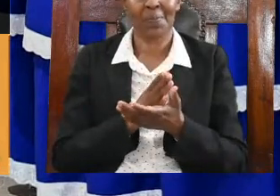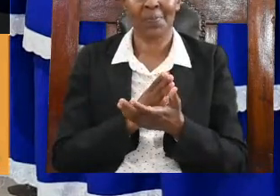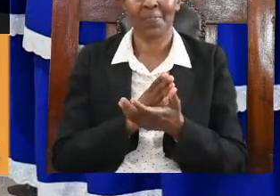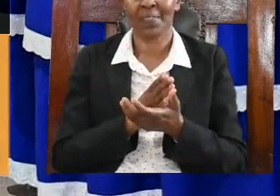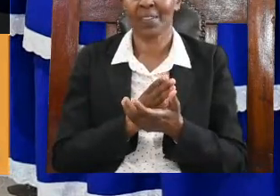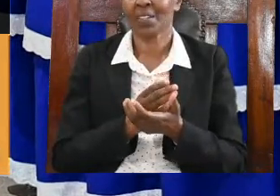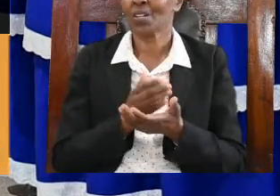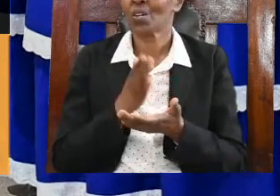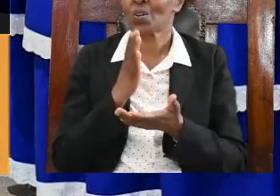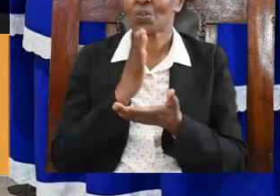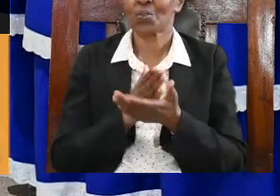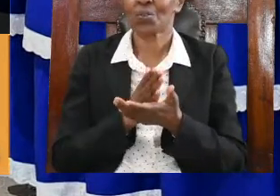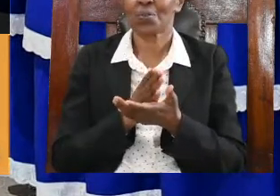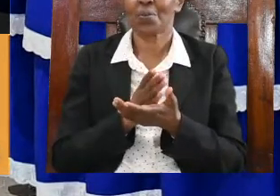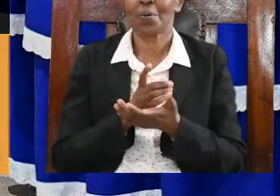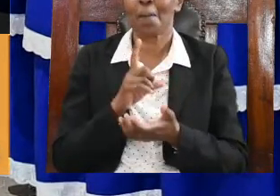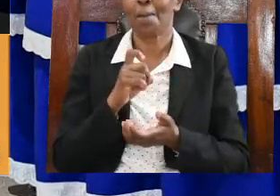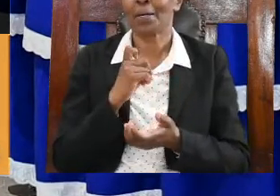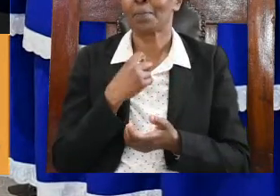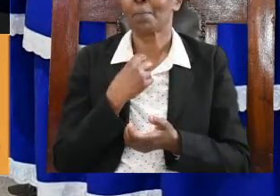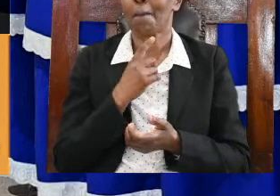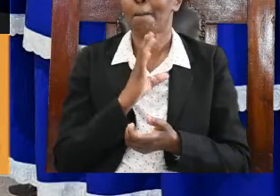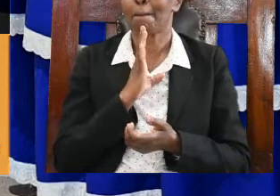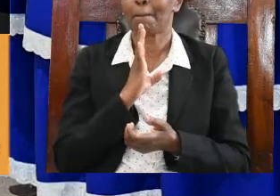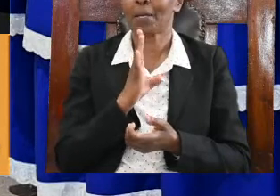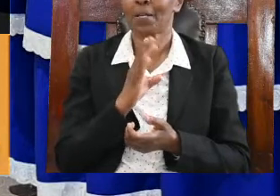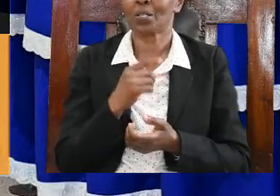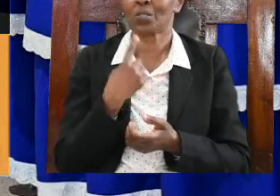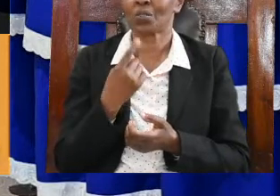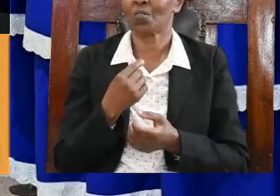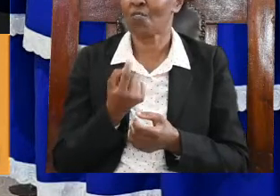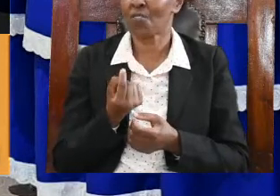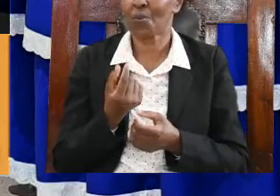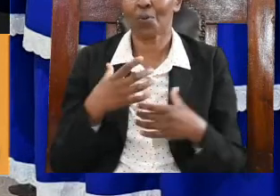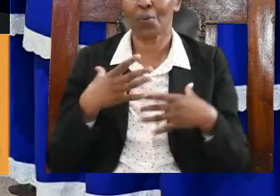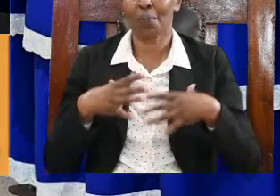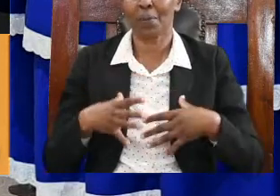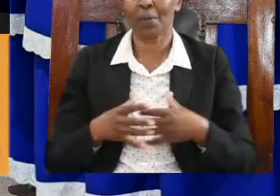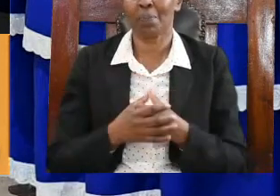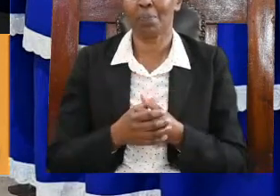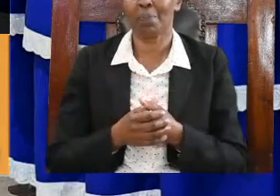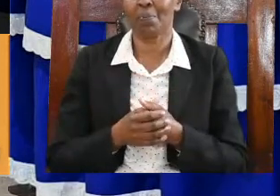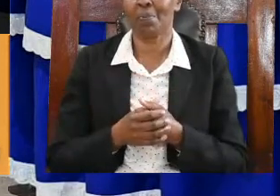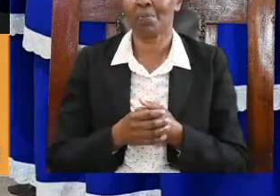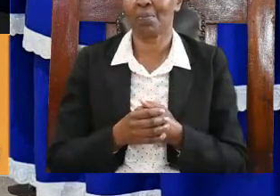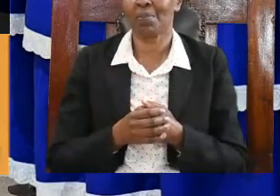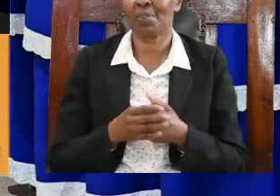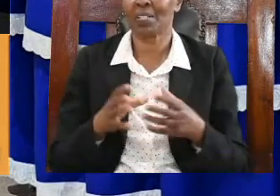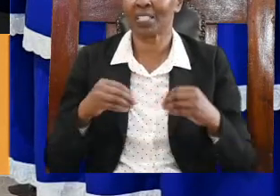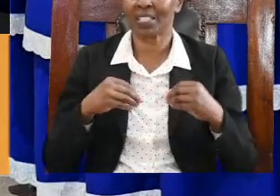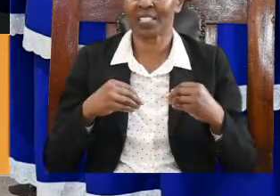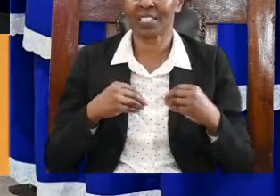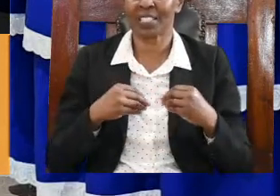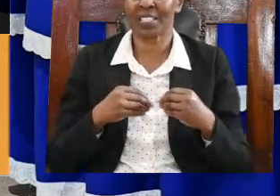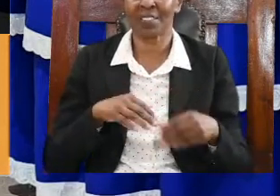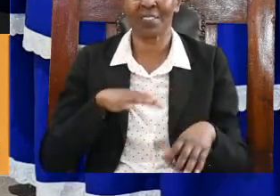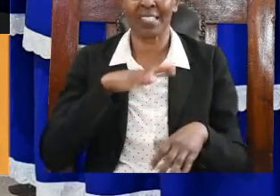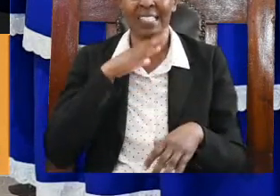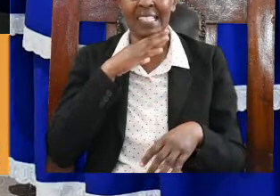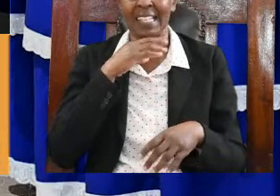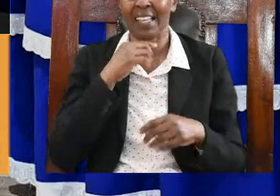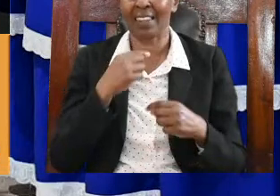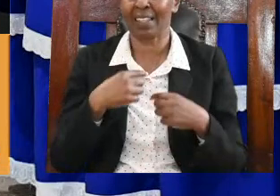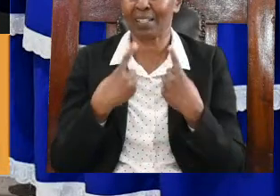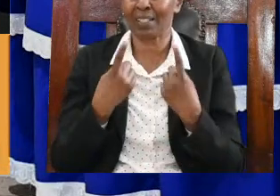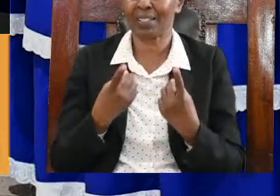the truth needs to be open. I mean, very few will accept messages za mazishi na kifo kwa